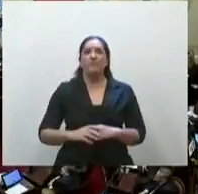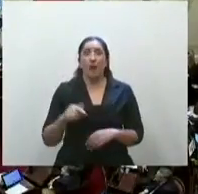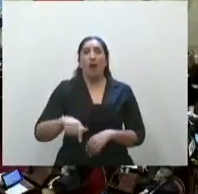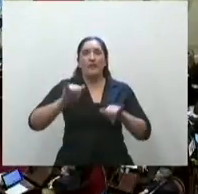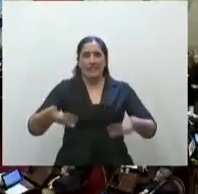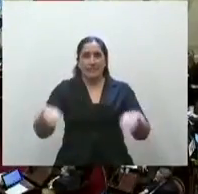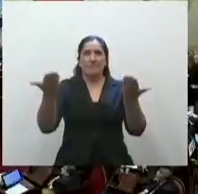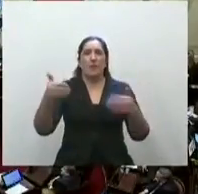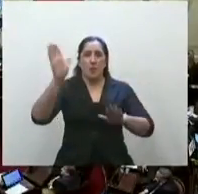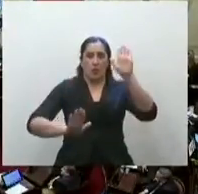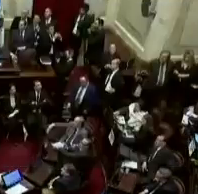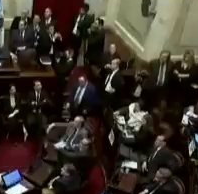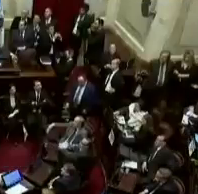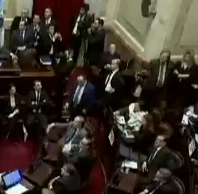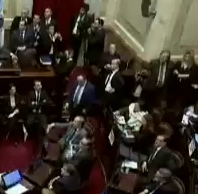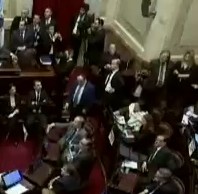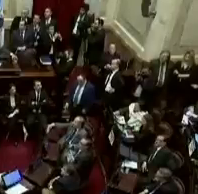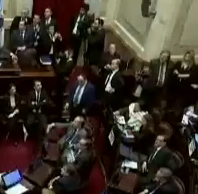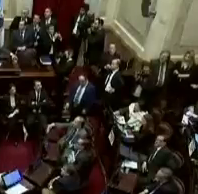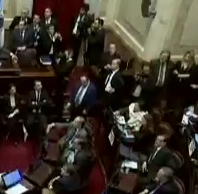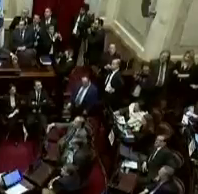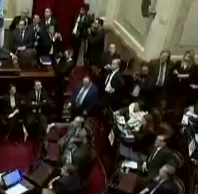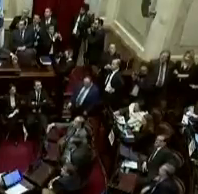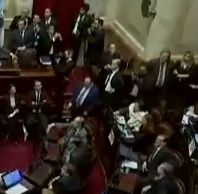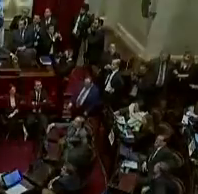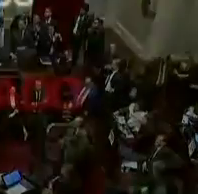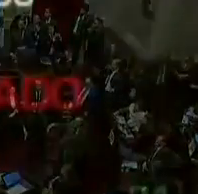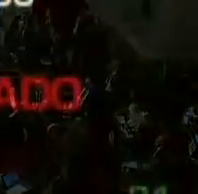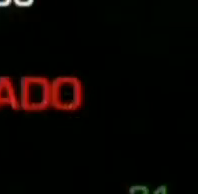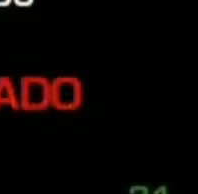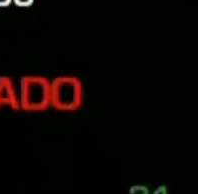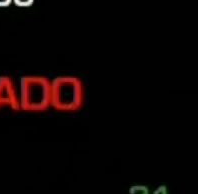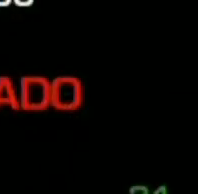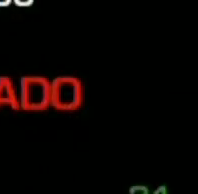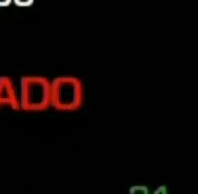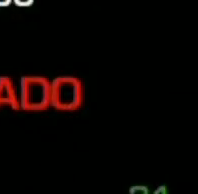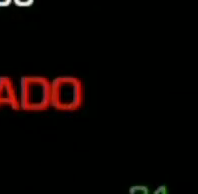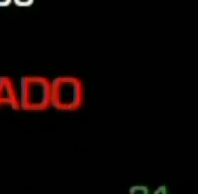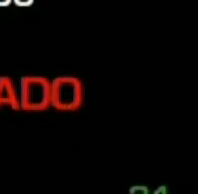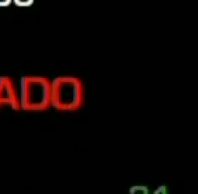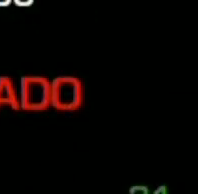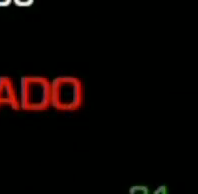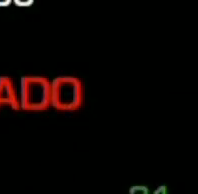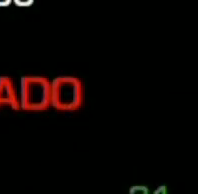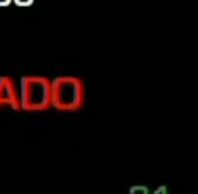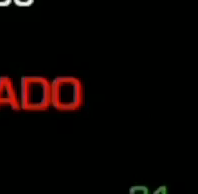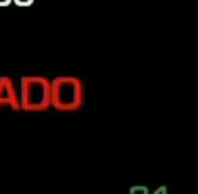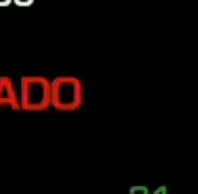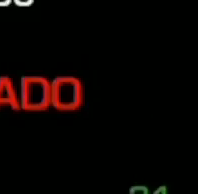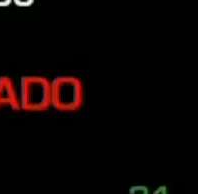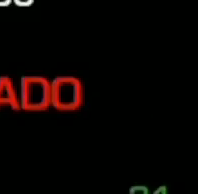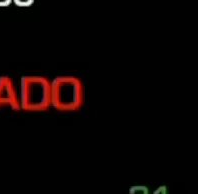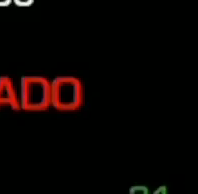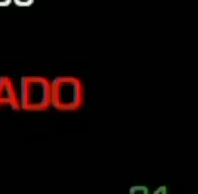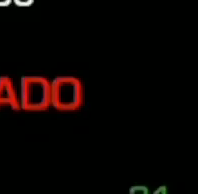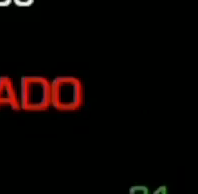vote. Los que voten the votes in green are in favor, the votes in red are against. 38 senators against and